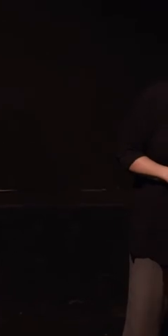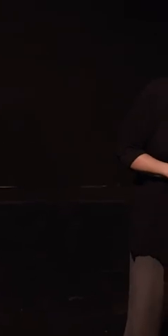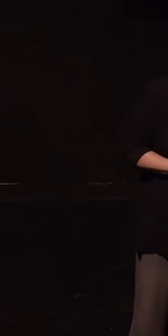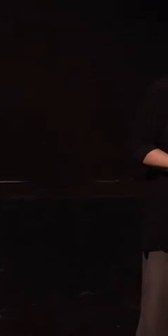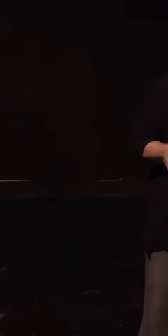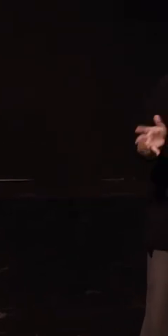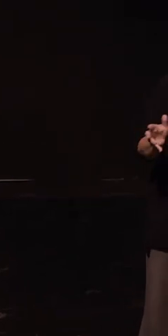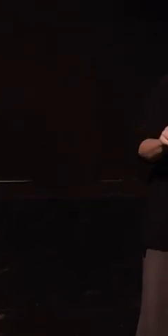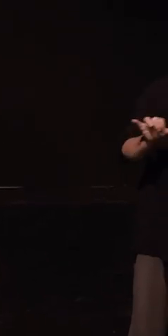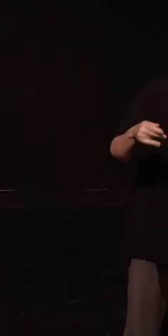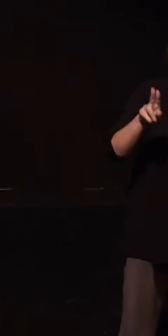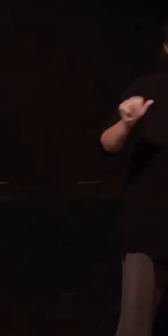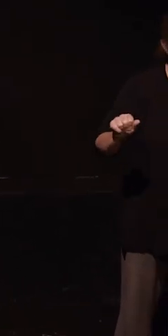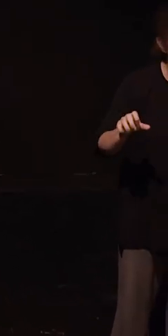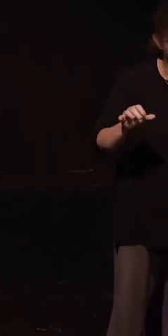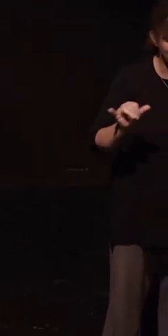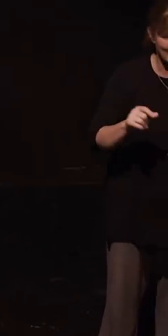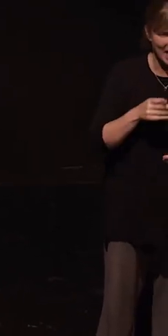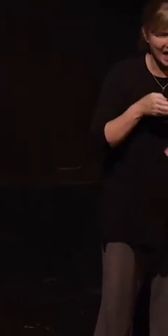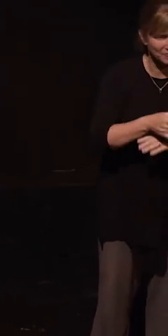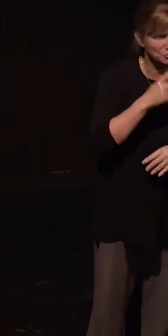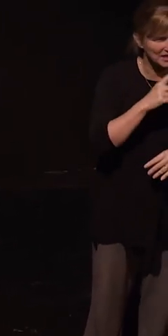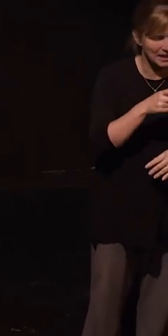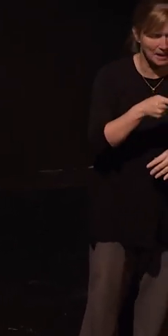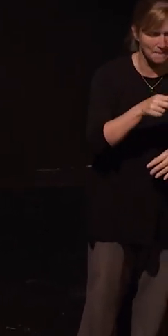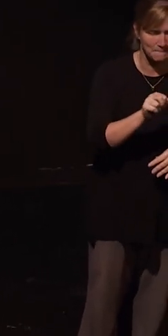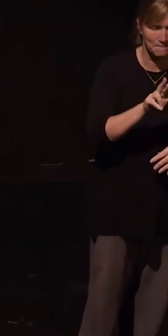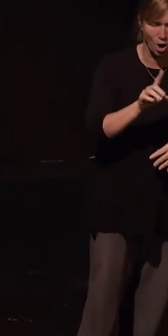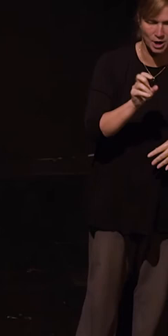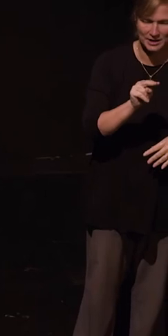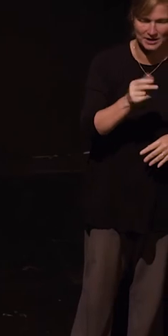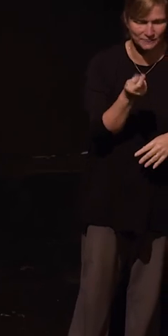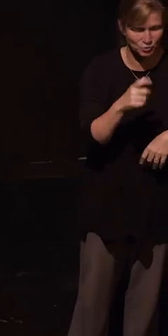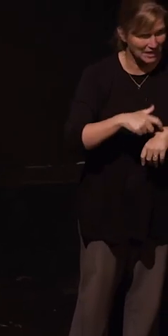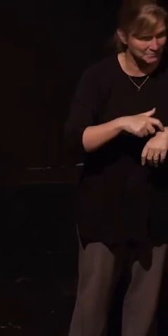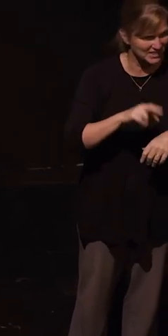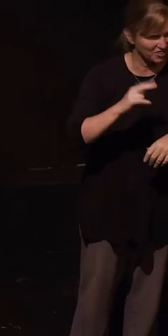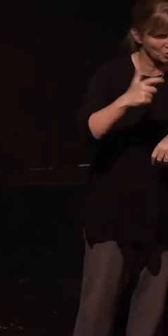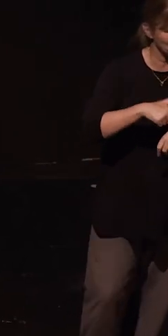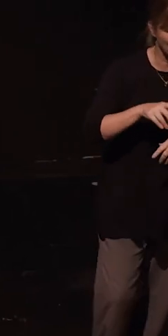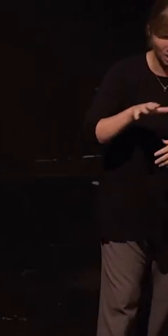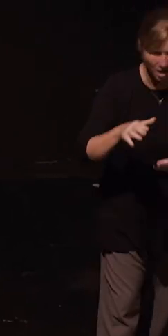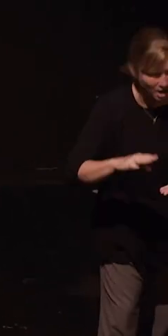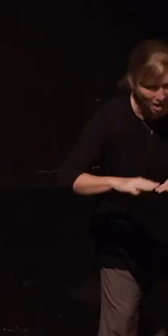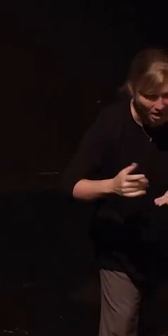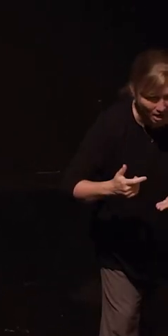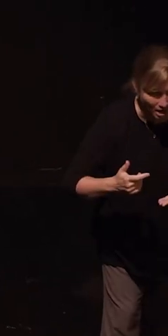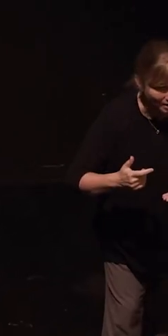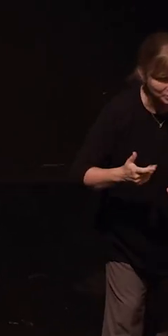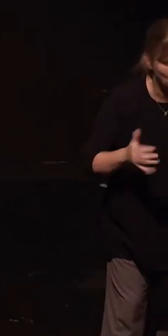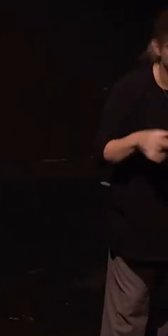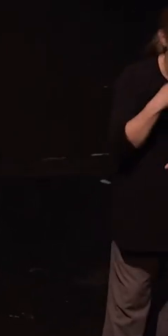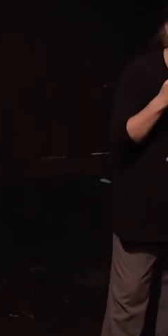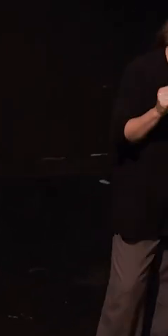I was talking to Joshua about how after you say pardon a couple times, there's that third time you don't want to say it again, and usually my go-to is to